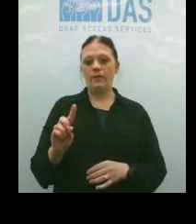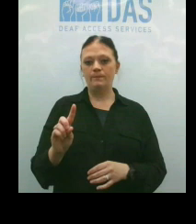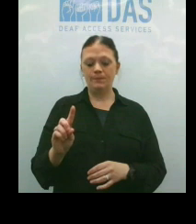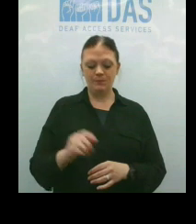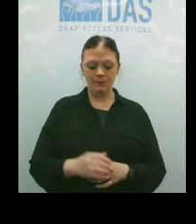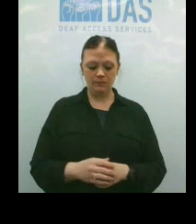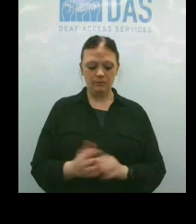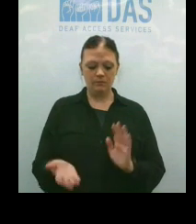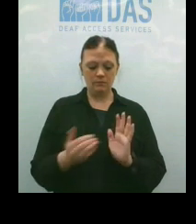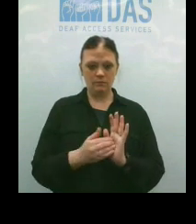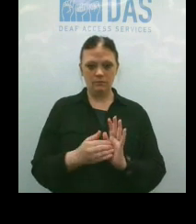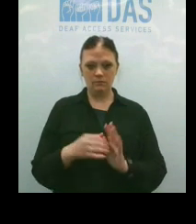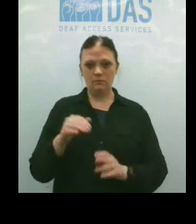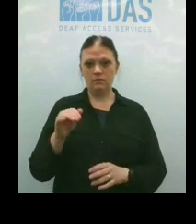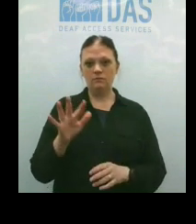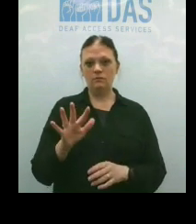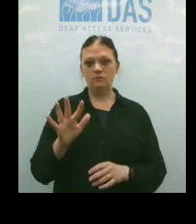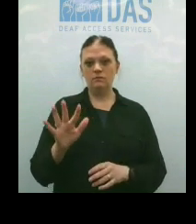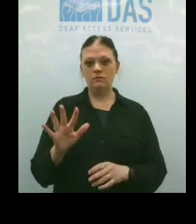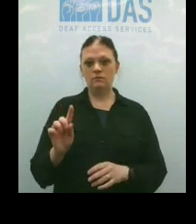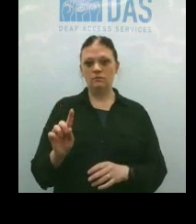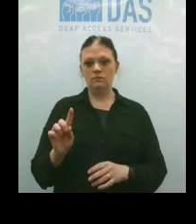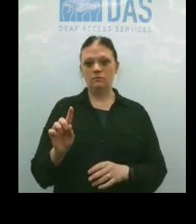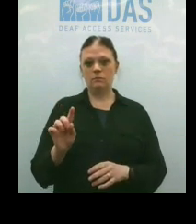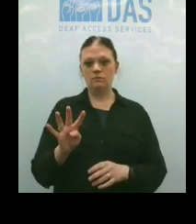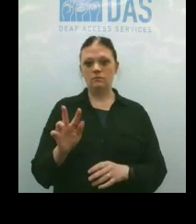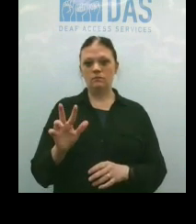551-4301. Once again, that's